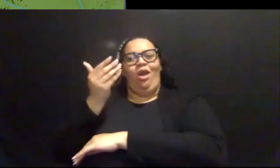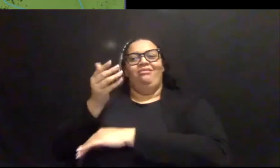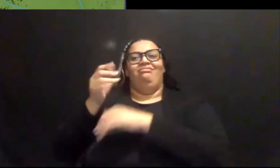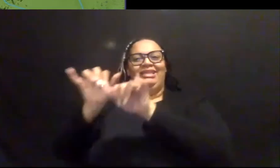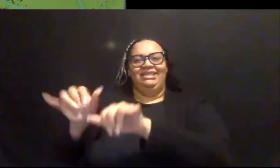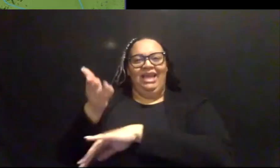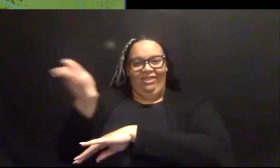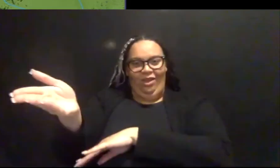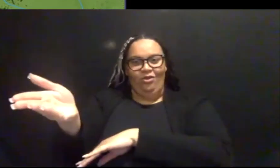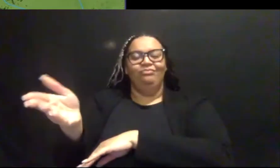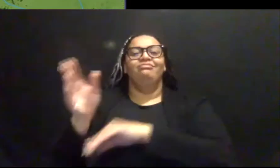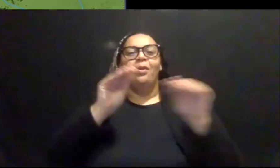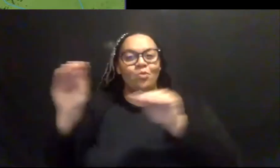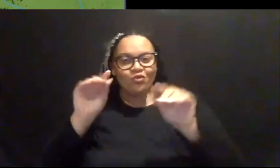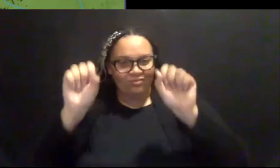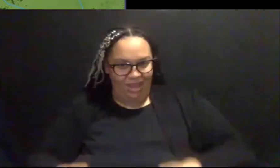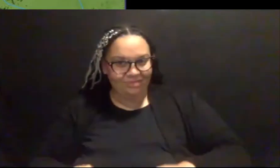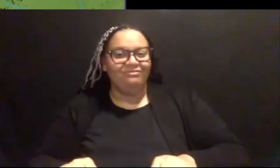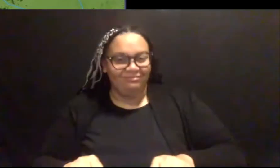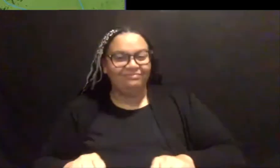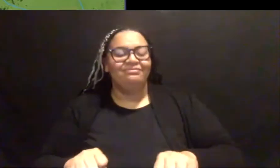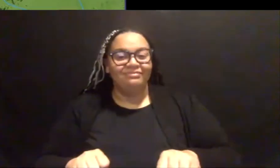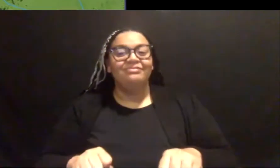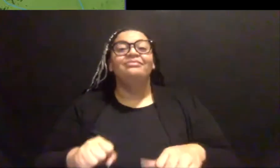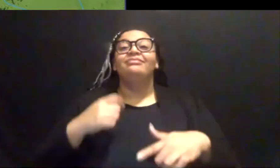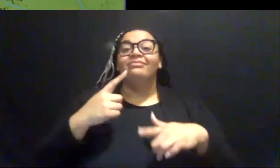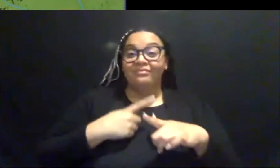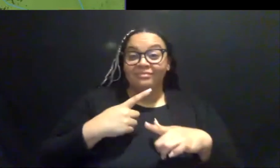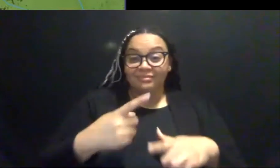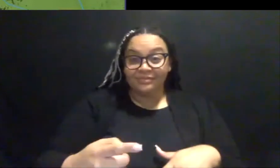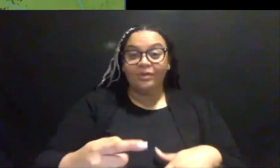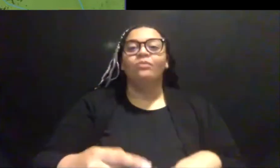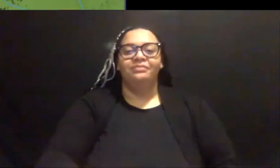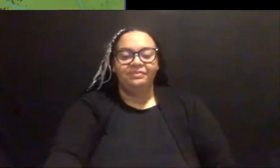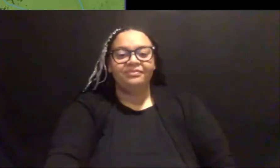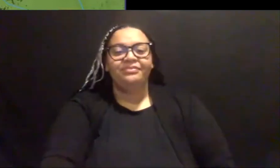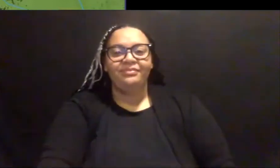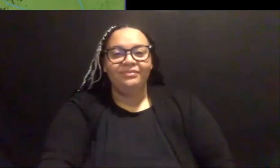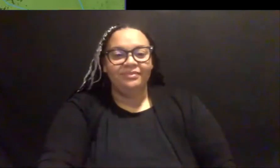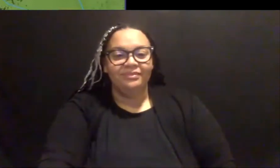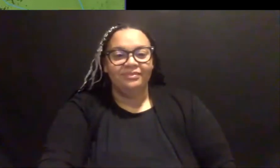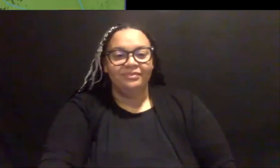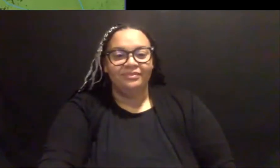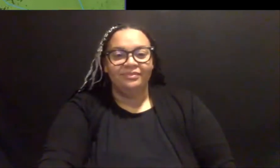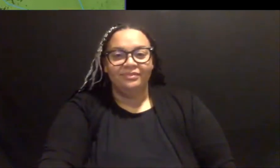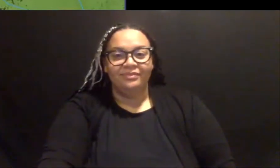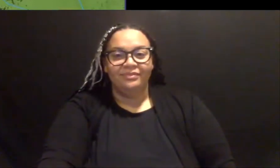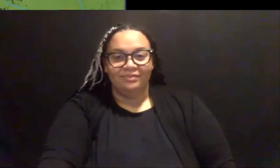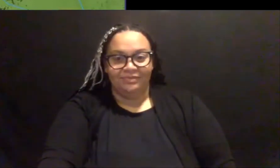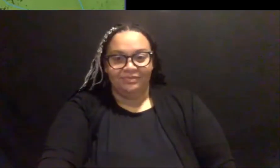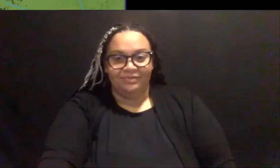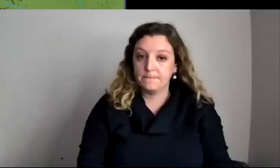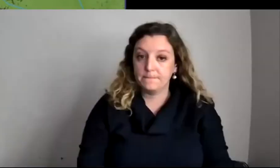able to move between patches. And then another of my PhD students, this is Aparna Chandrasekhar, and